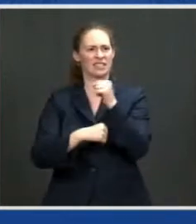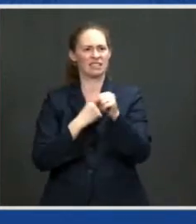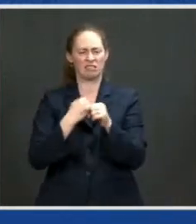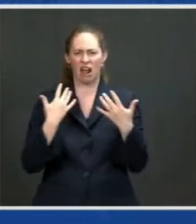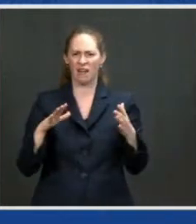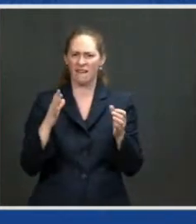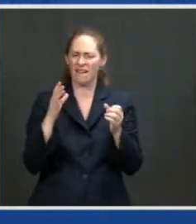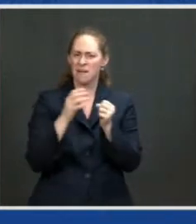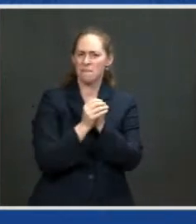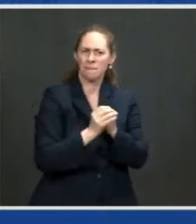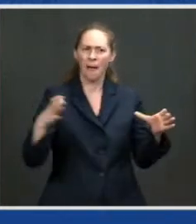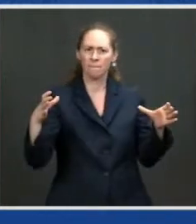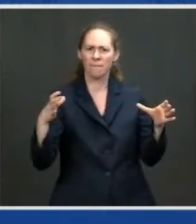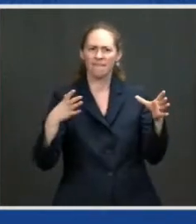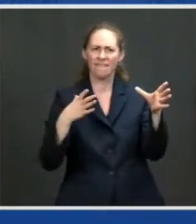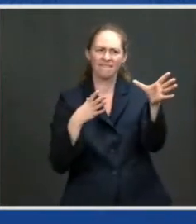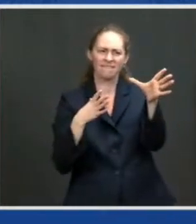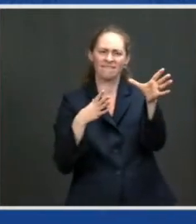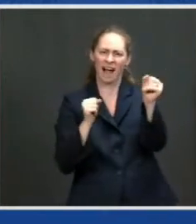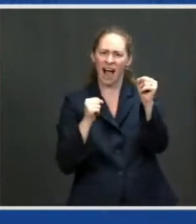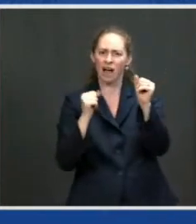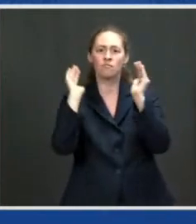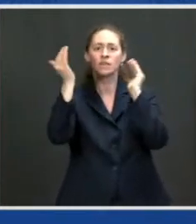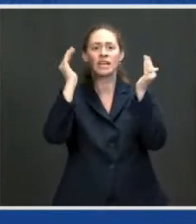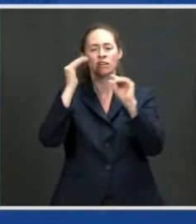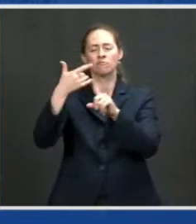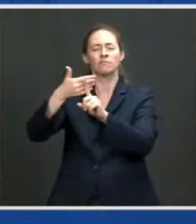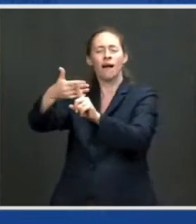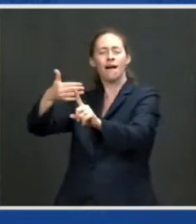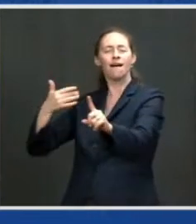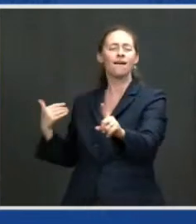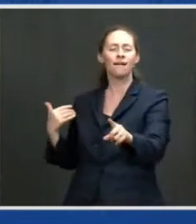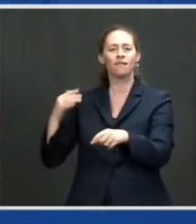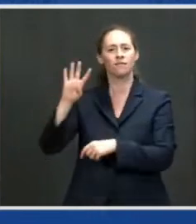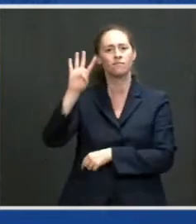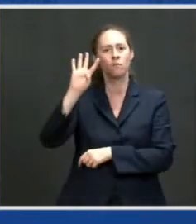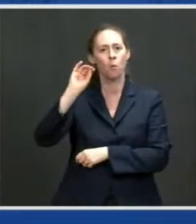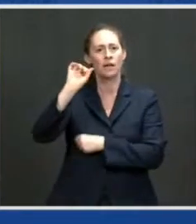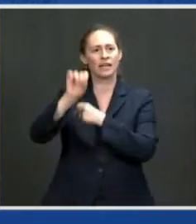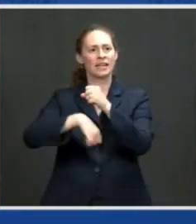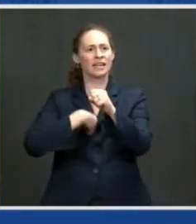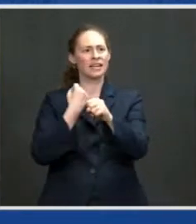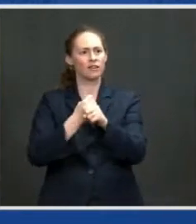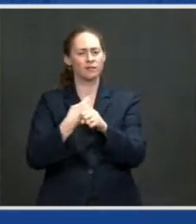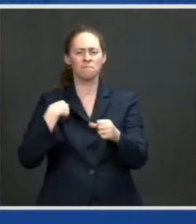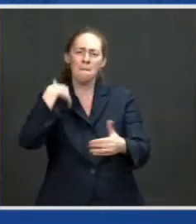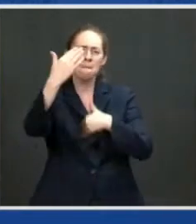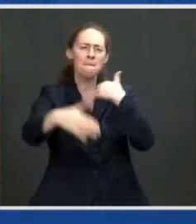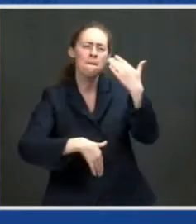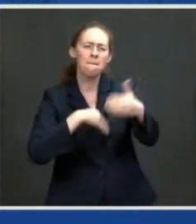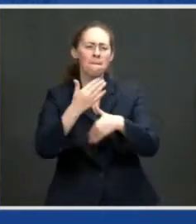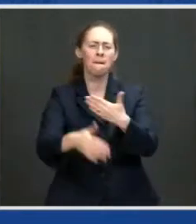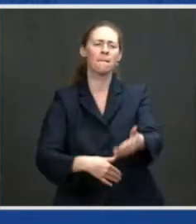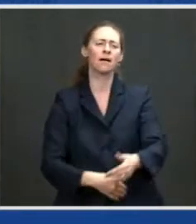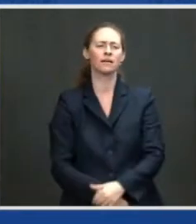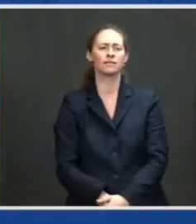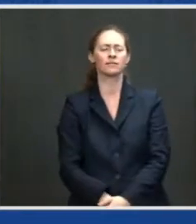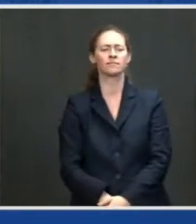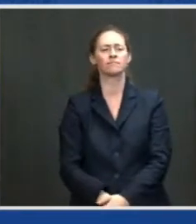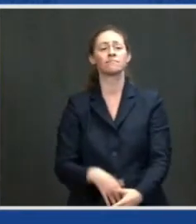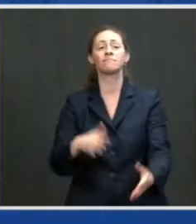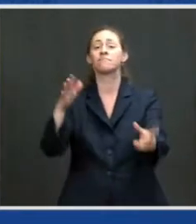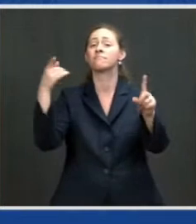in 40 years. To sum it up, COVID cases are down, COVID deaths are